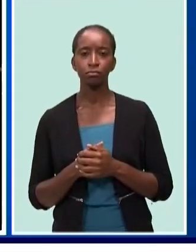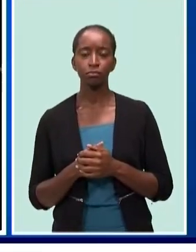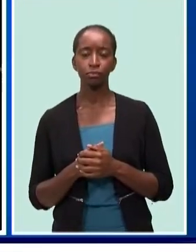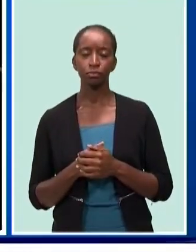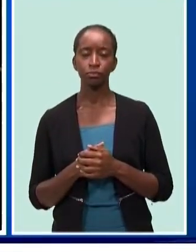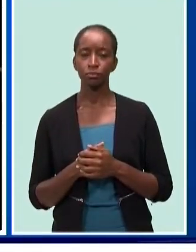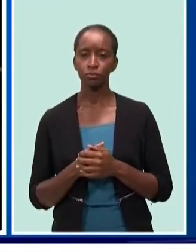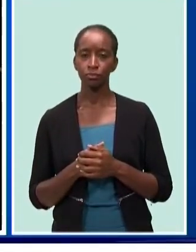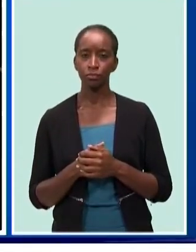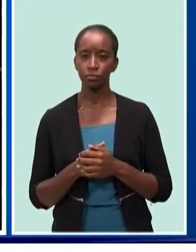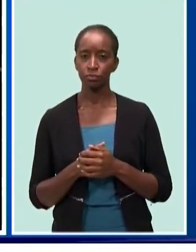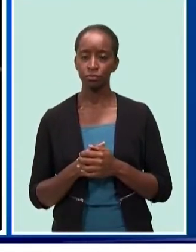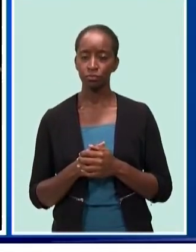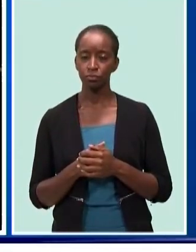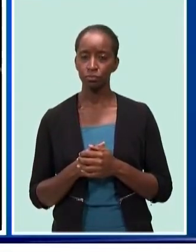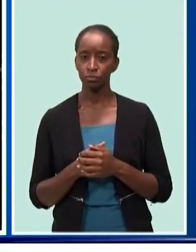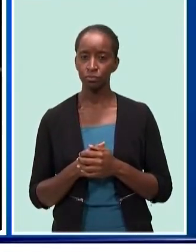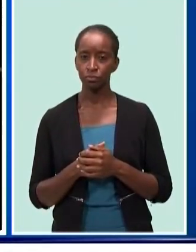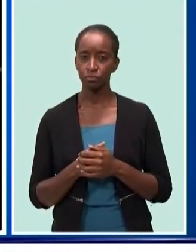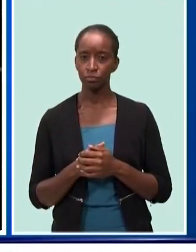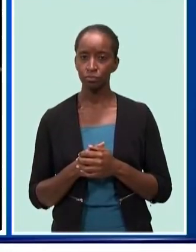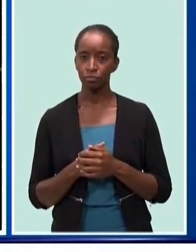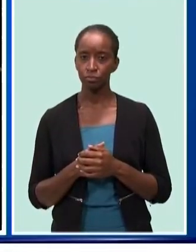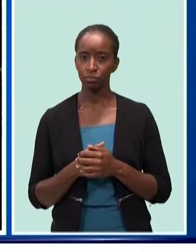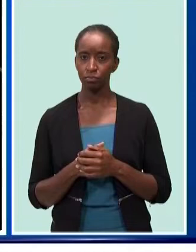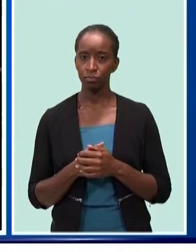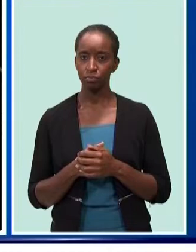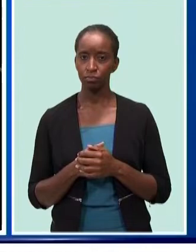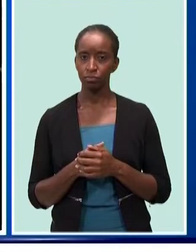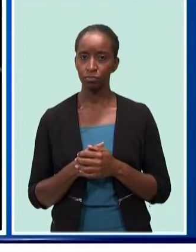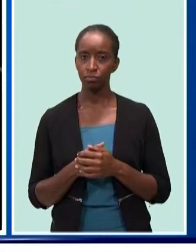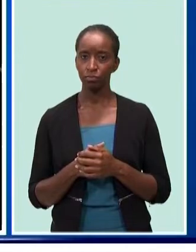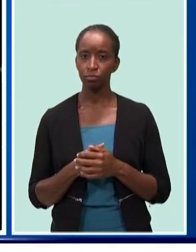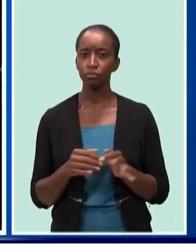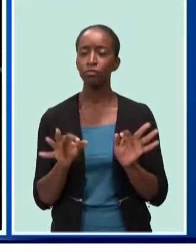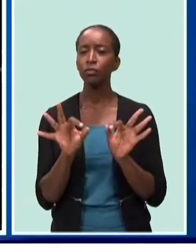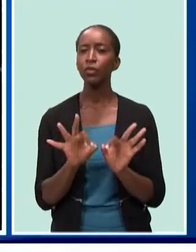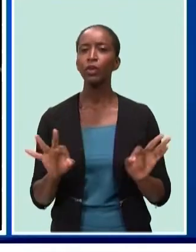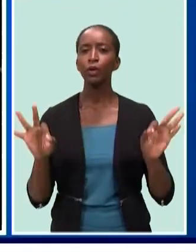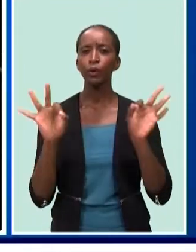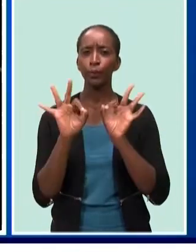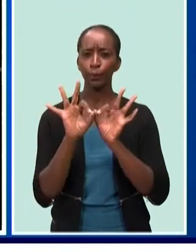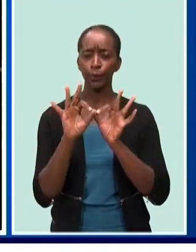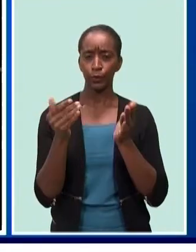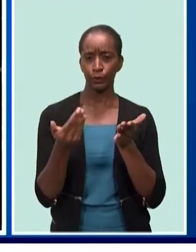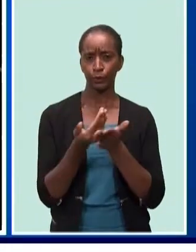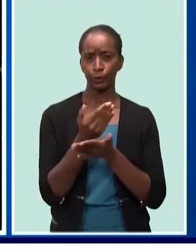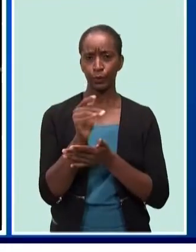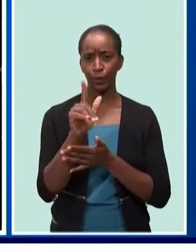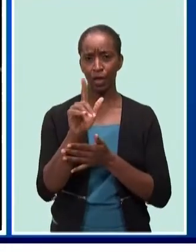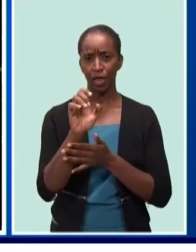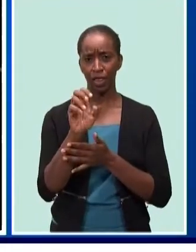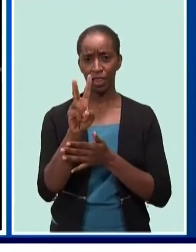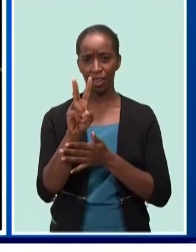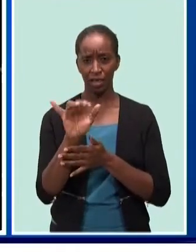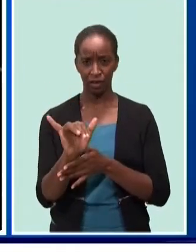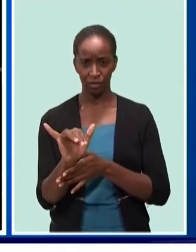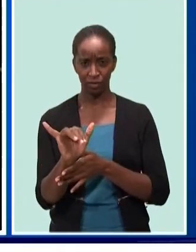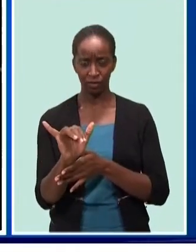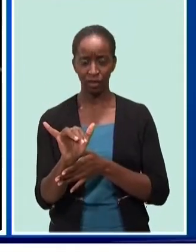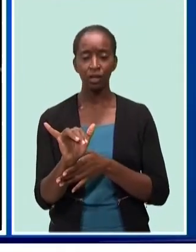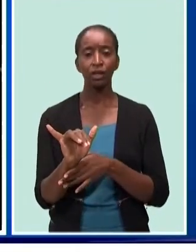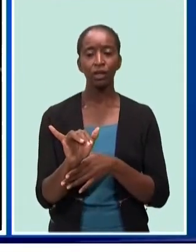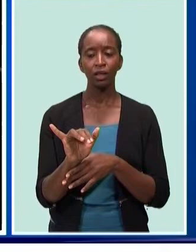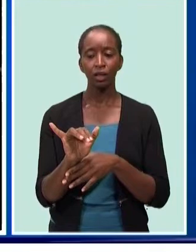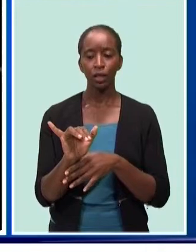levy. That has not been introduced, and it is important for that to be introduced because when I speak to the issue